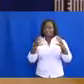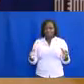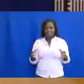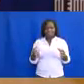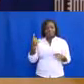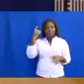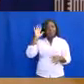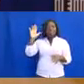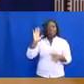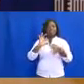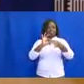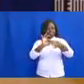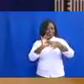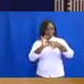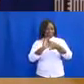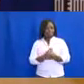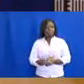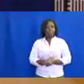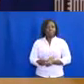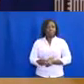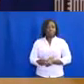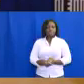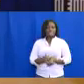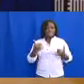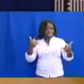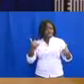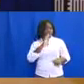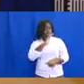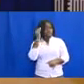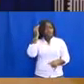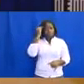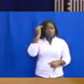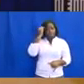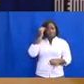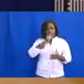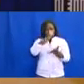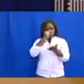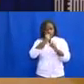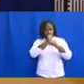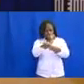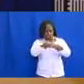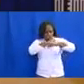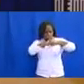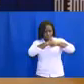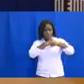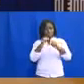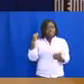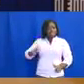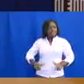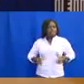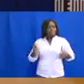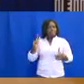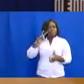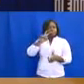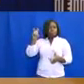for their cooperation. Our intention is to secure the lives of the nearly 200